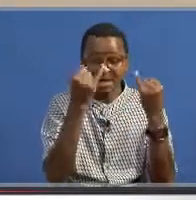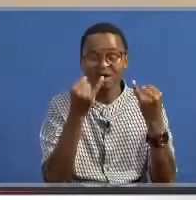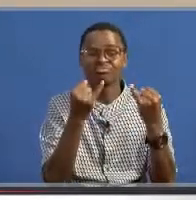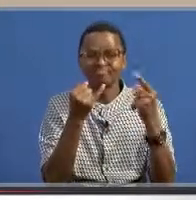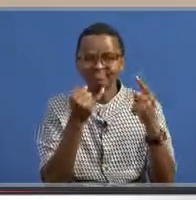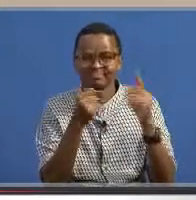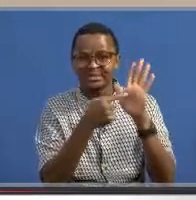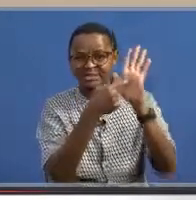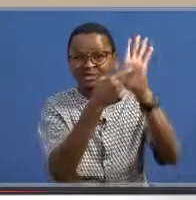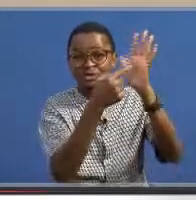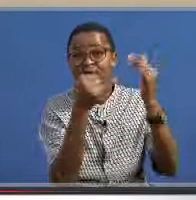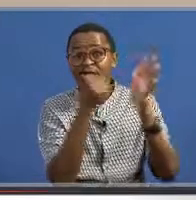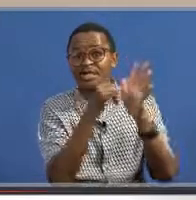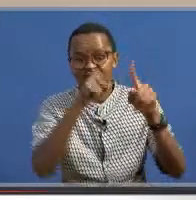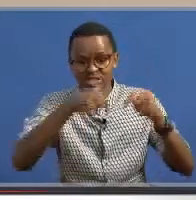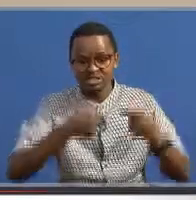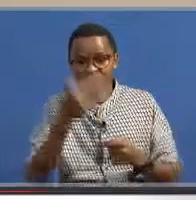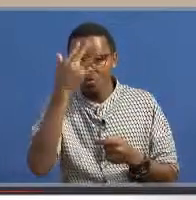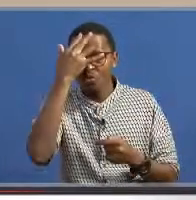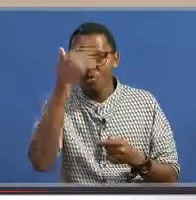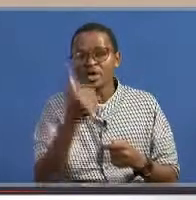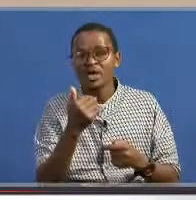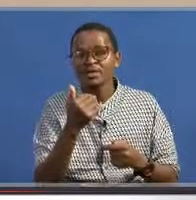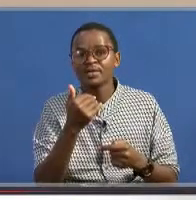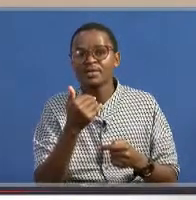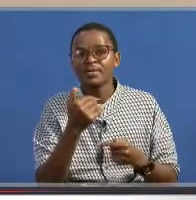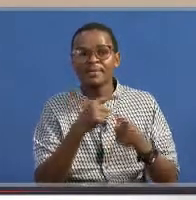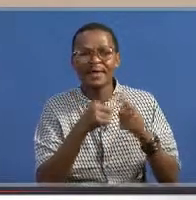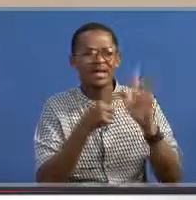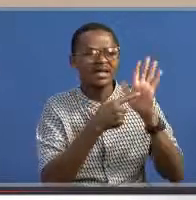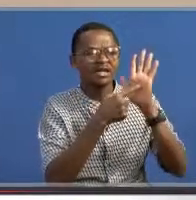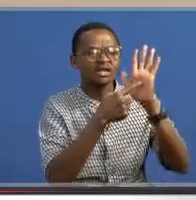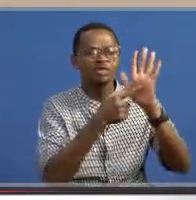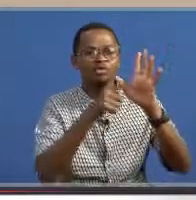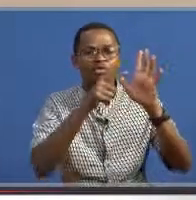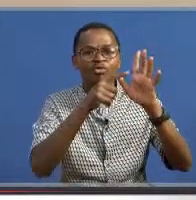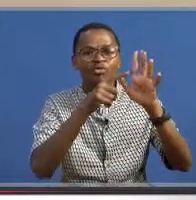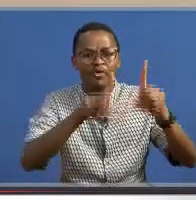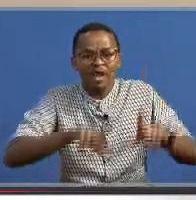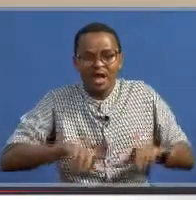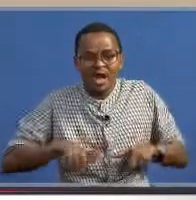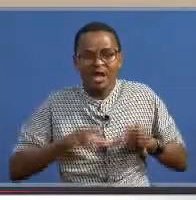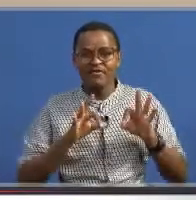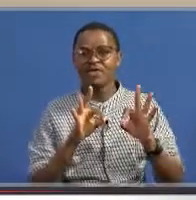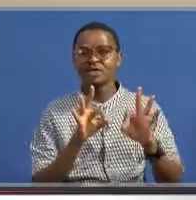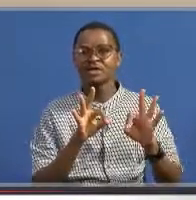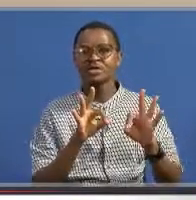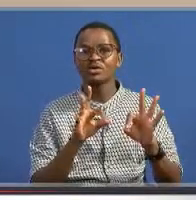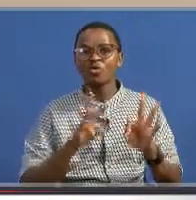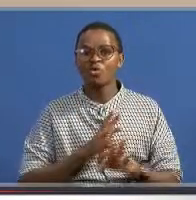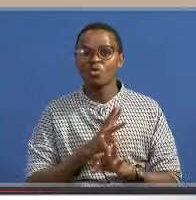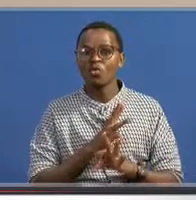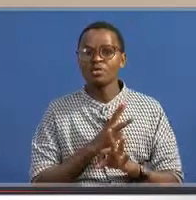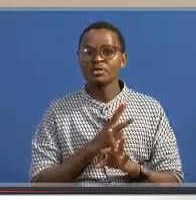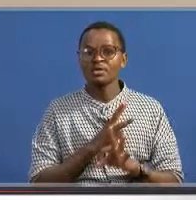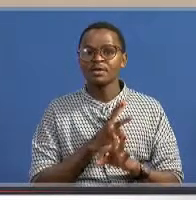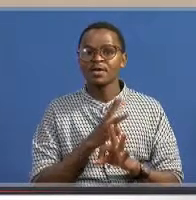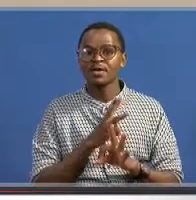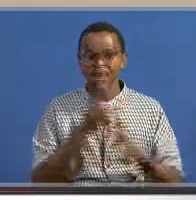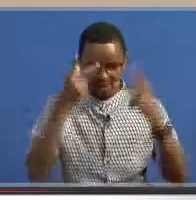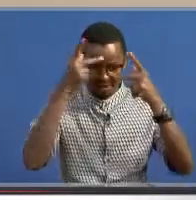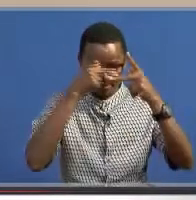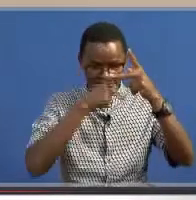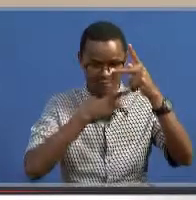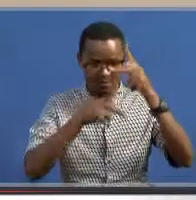expressing. Why we are still underway, but it shows their lifestyle. Their lifestyle, we, as the professor said